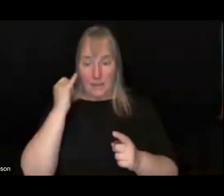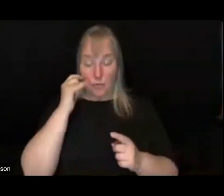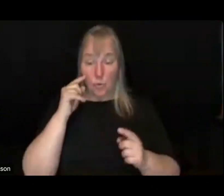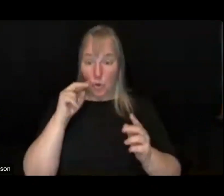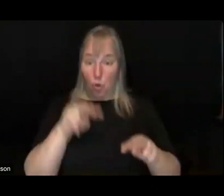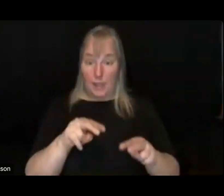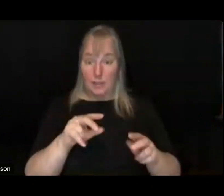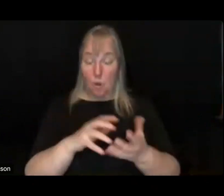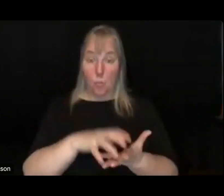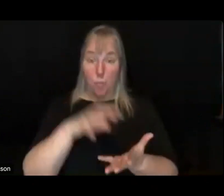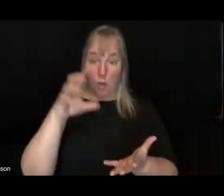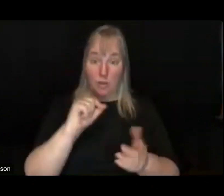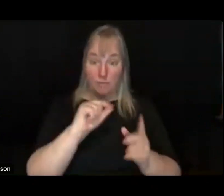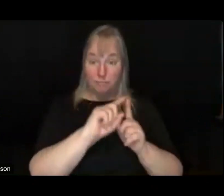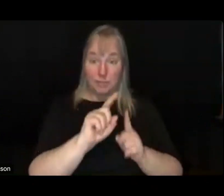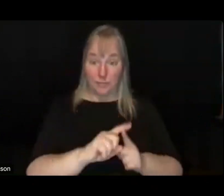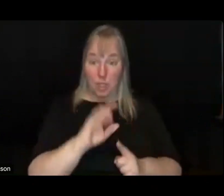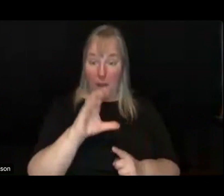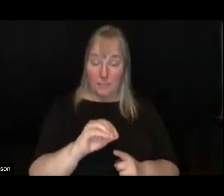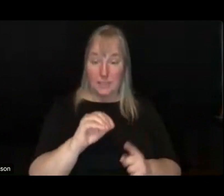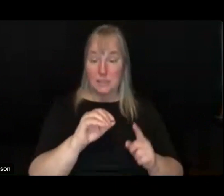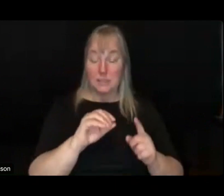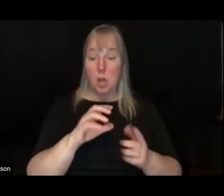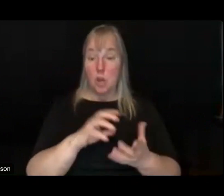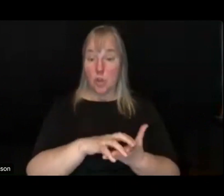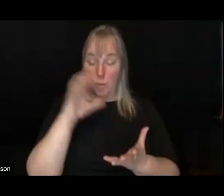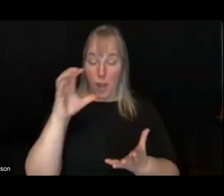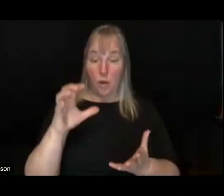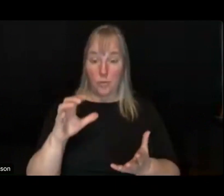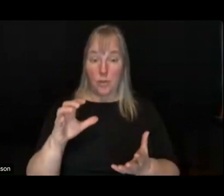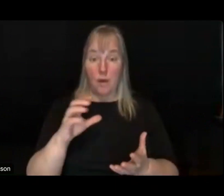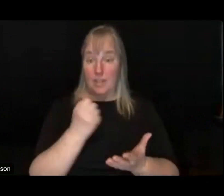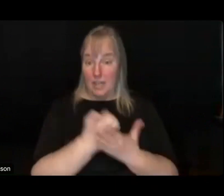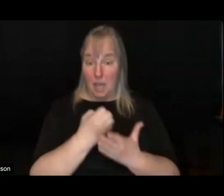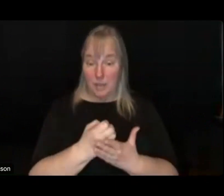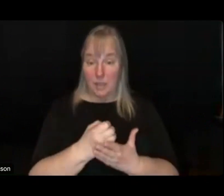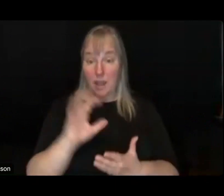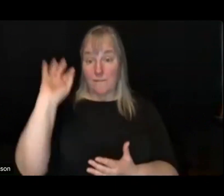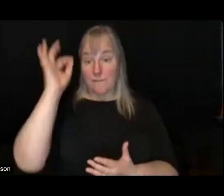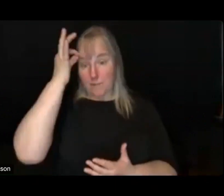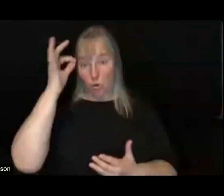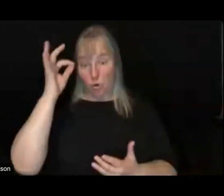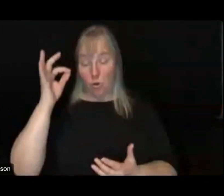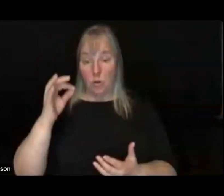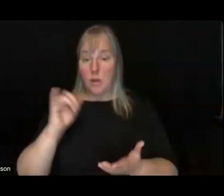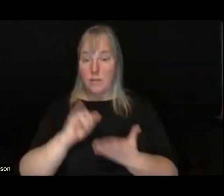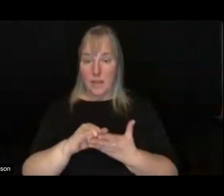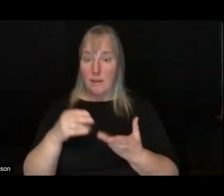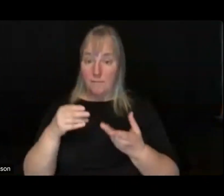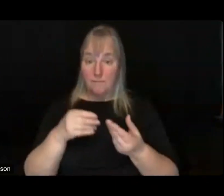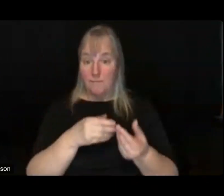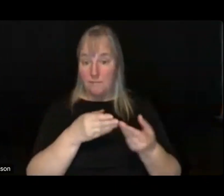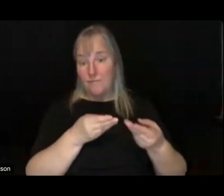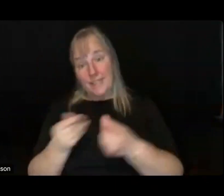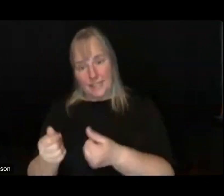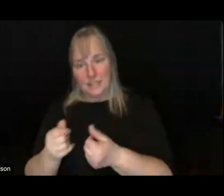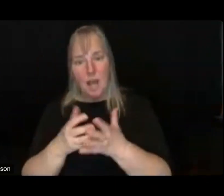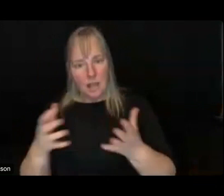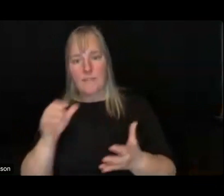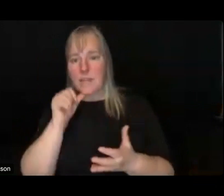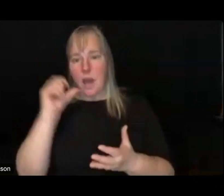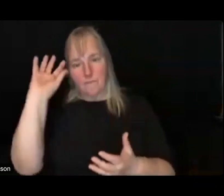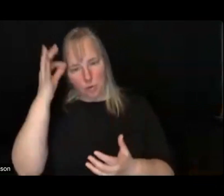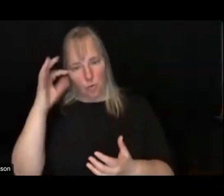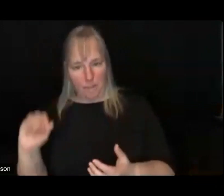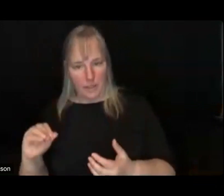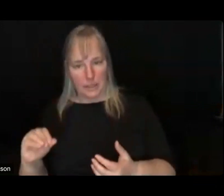of technologies, the federal government, which is of course feeding a lot of our non-federal companies, it's surprising the